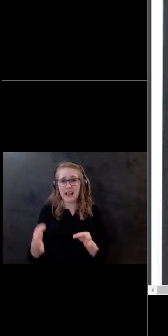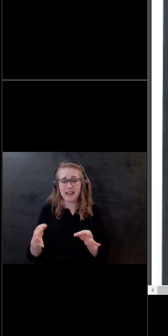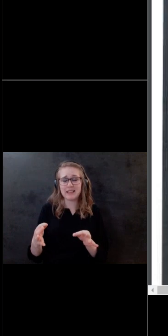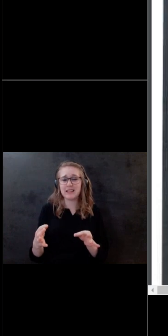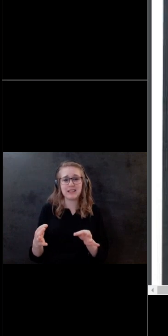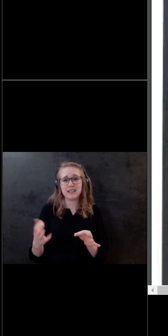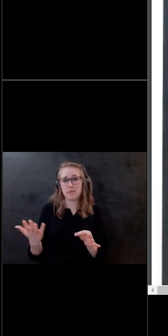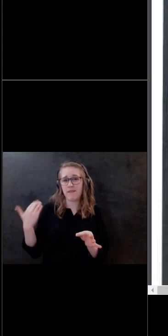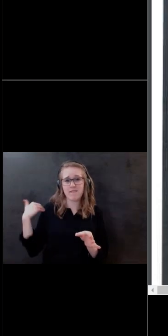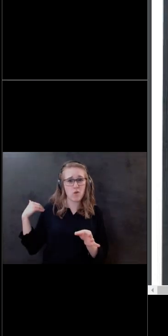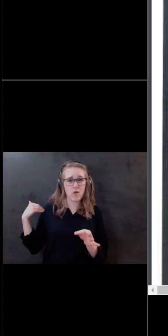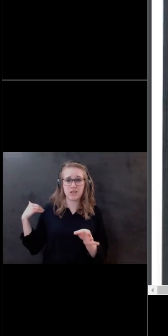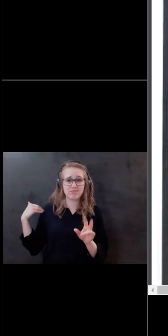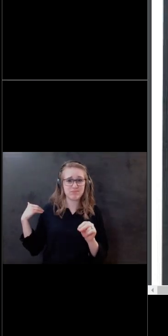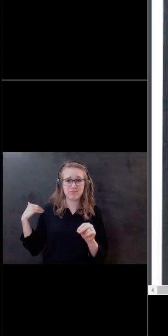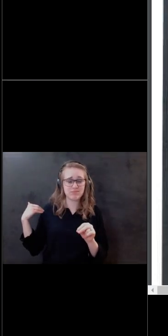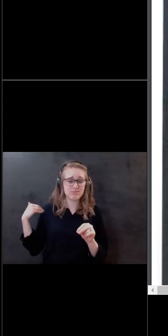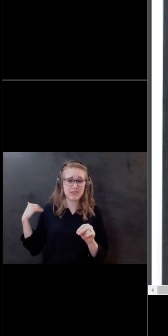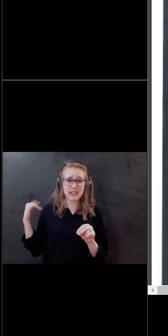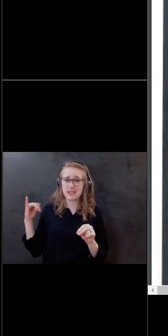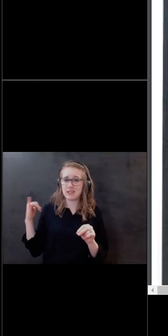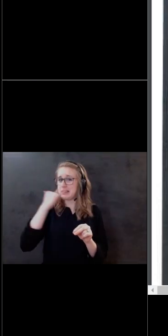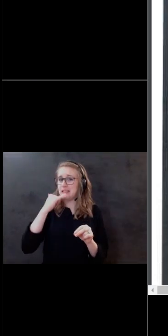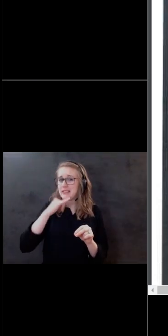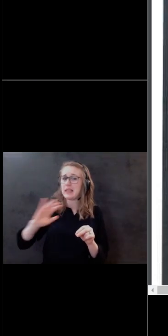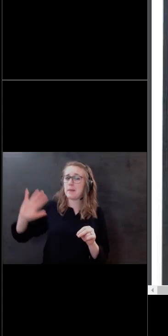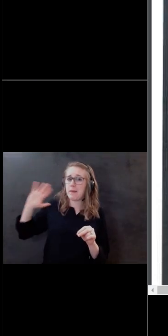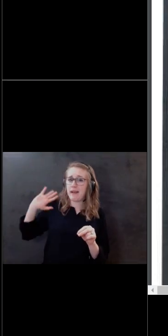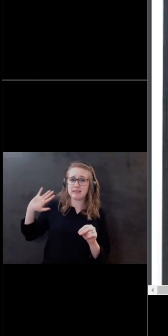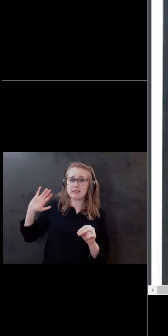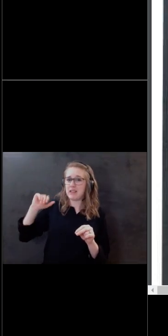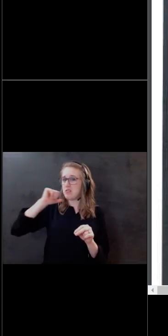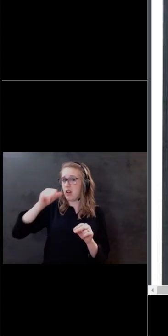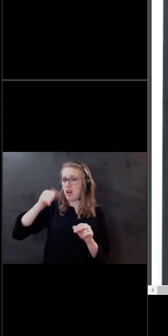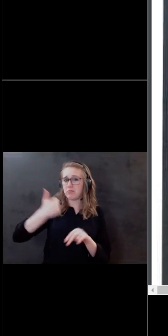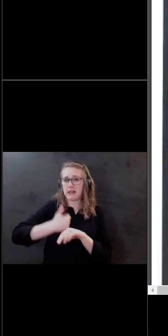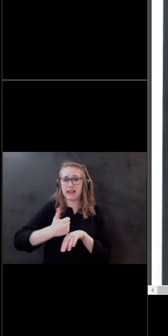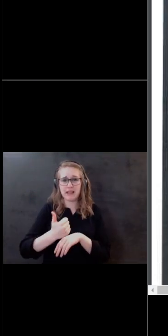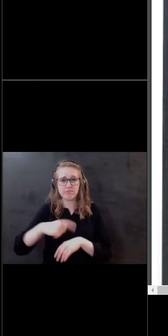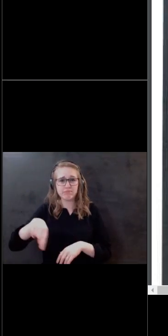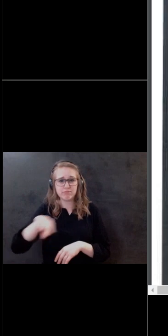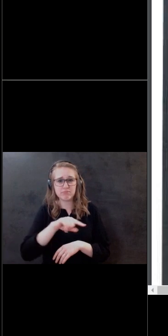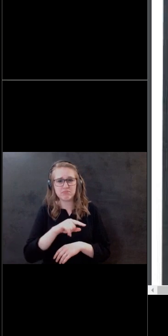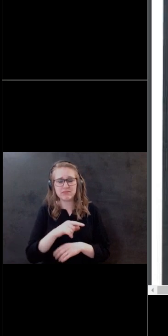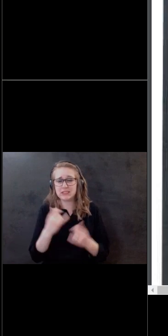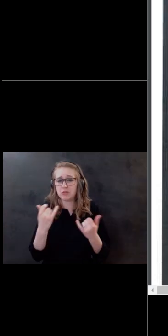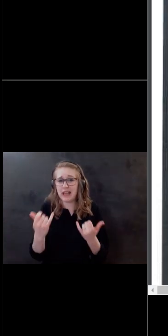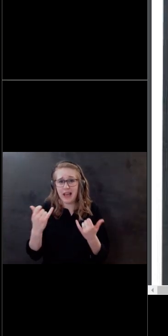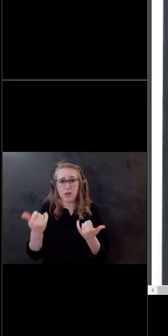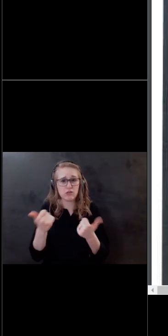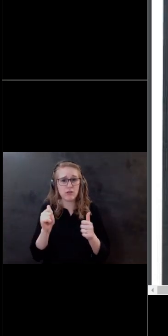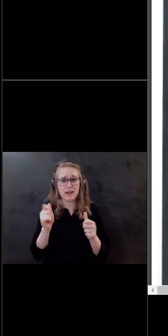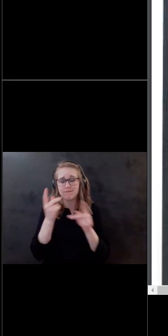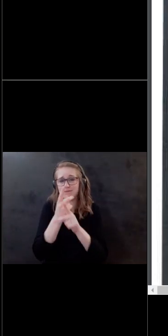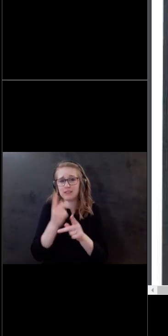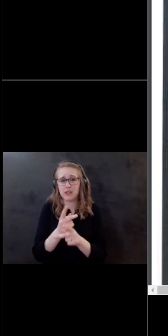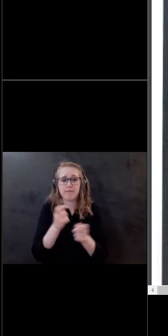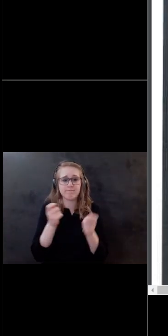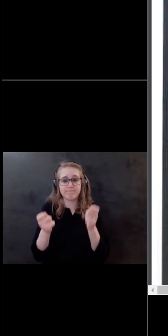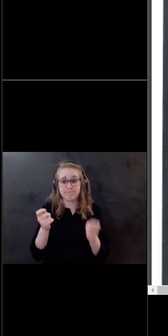some mistakes. And I feel that we need to work with what we have right now. We don't know the